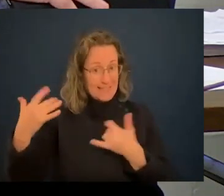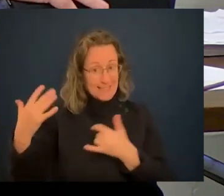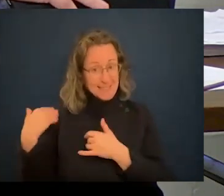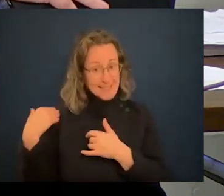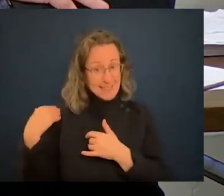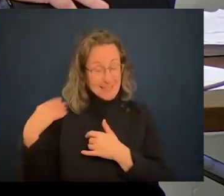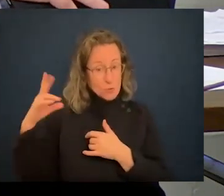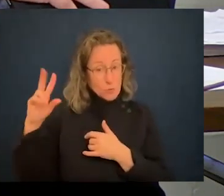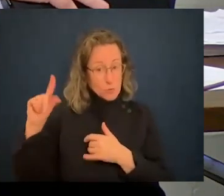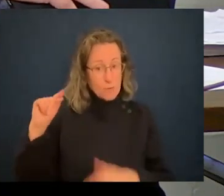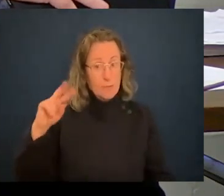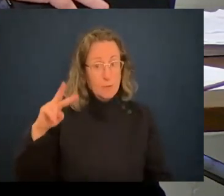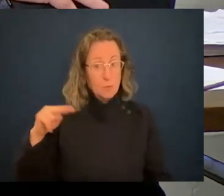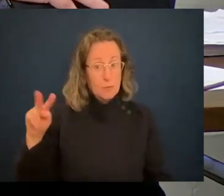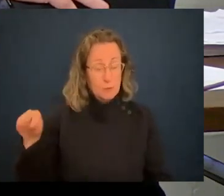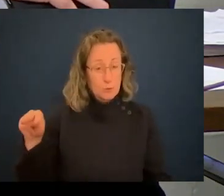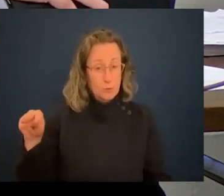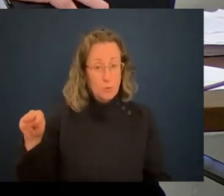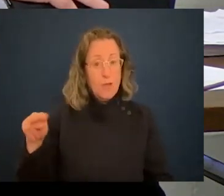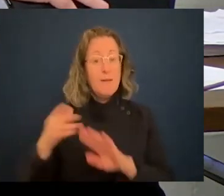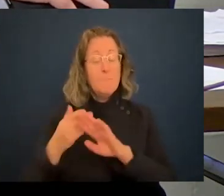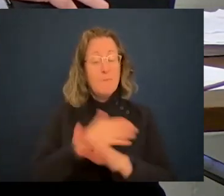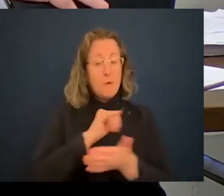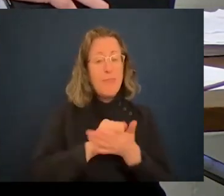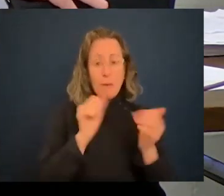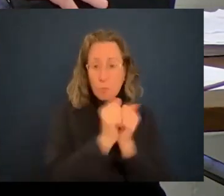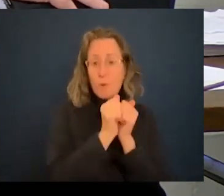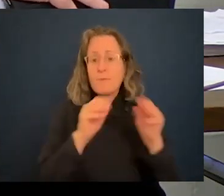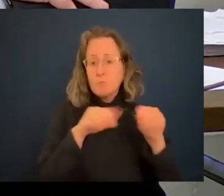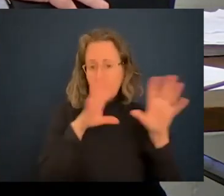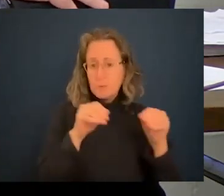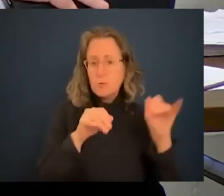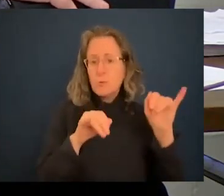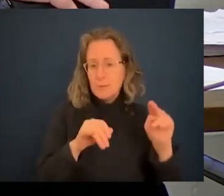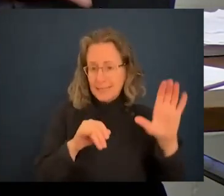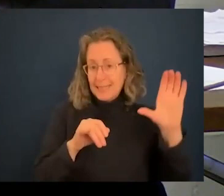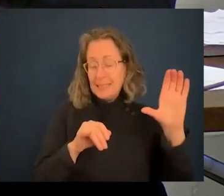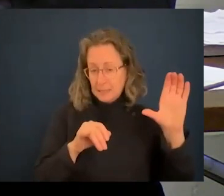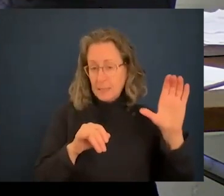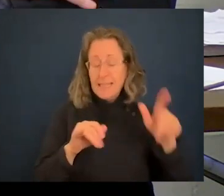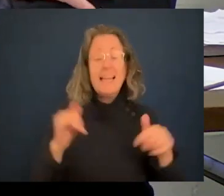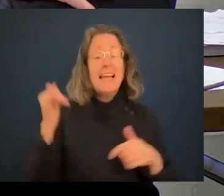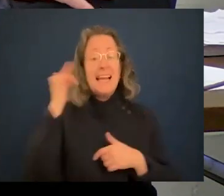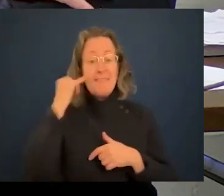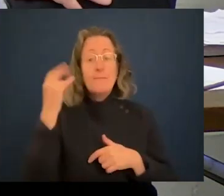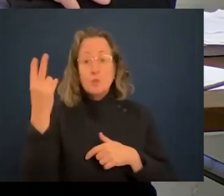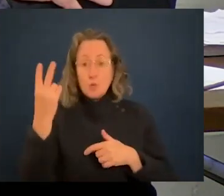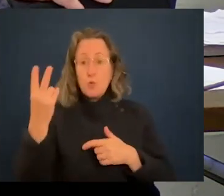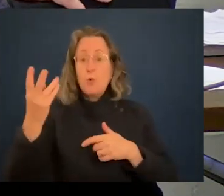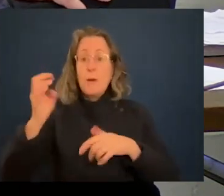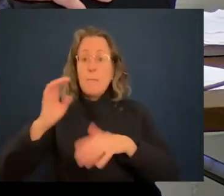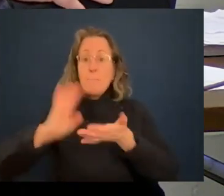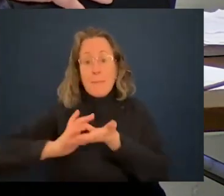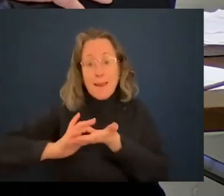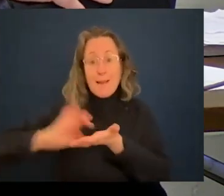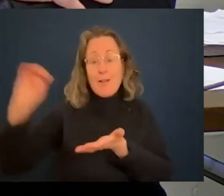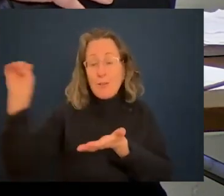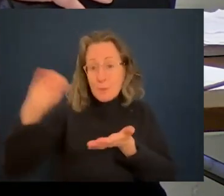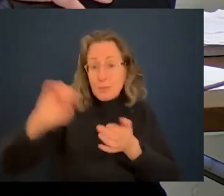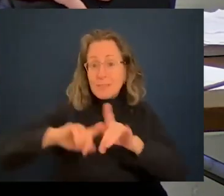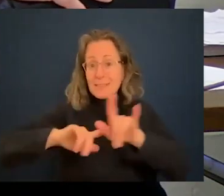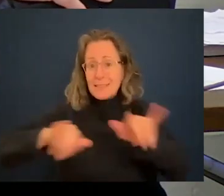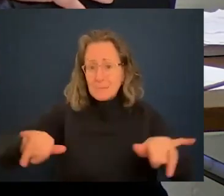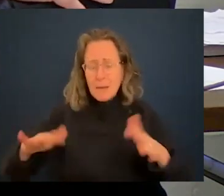rescuing if we had two medical calls going on at the same time which is very as our data shows it's it's